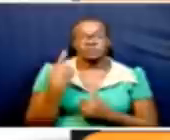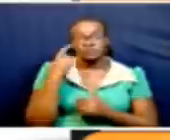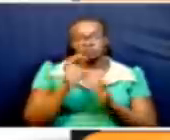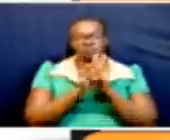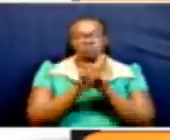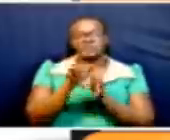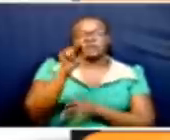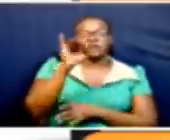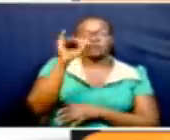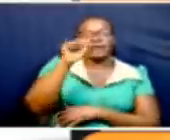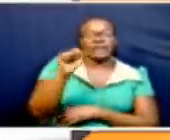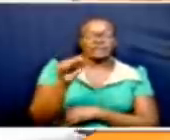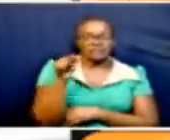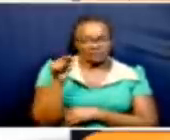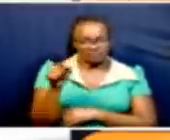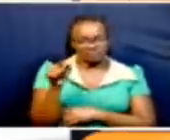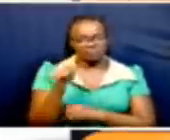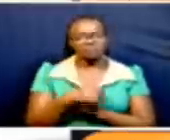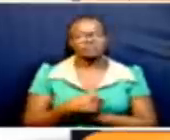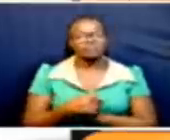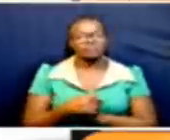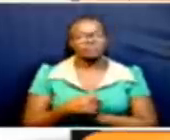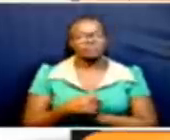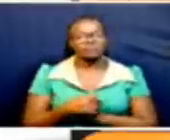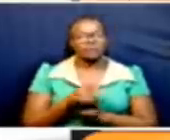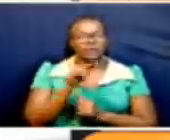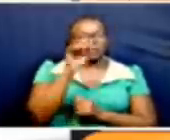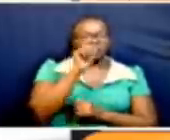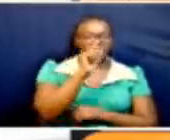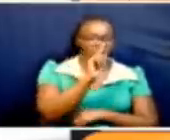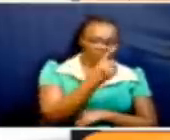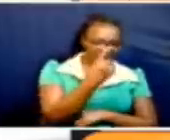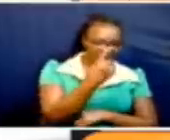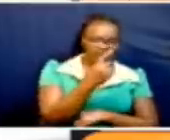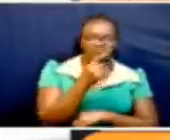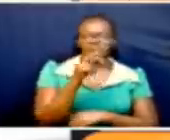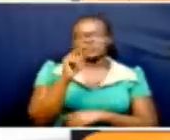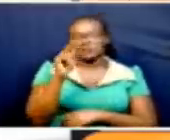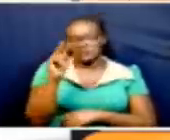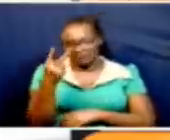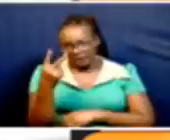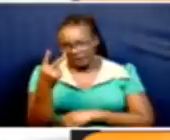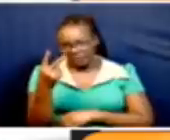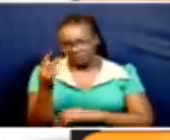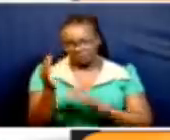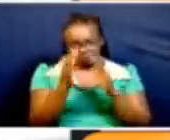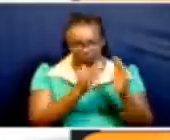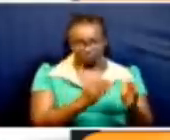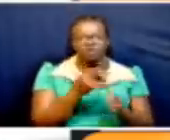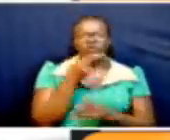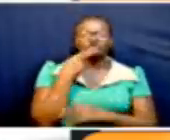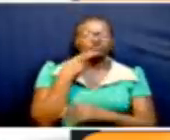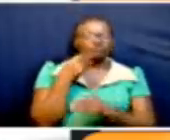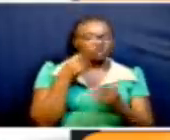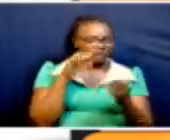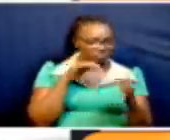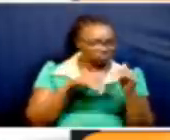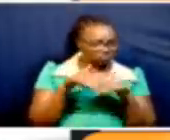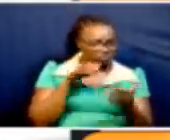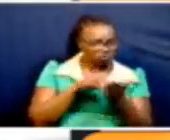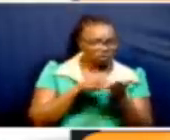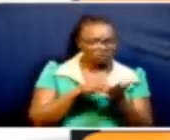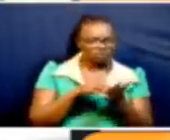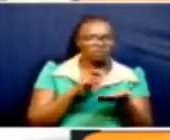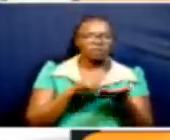NYS. NYS 1, NYS 2. Now there is sugar. So if you go into sugar, you forget